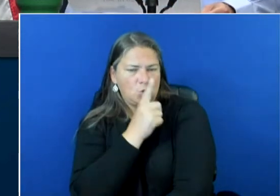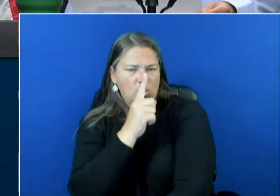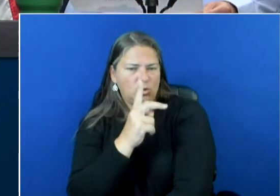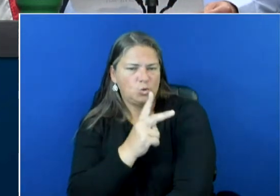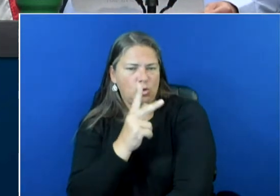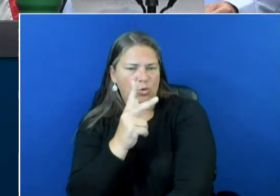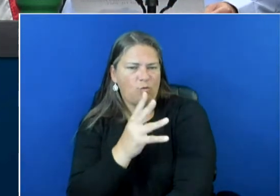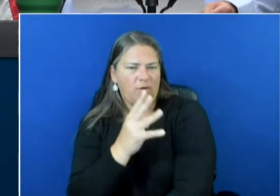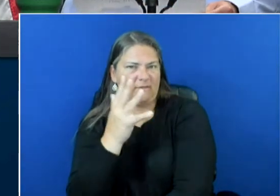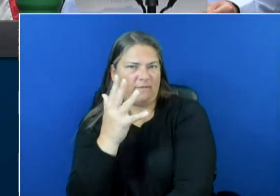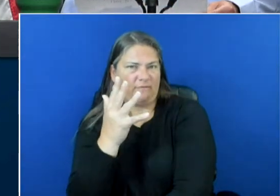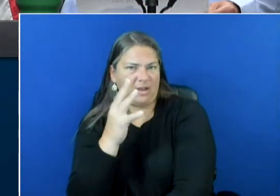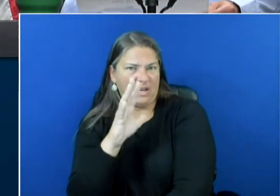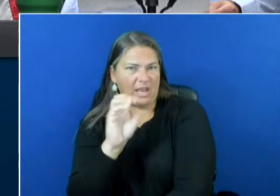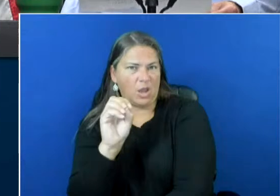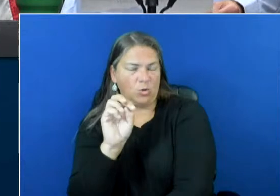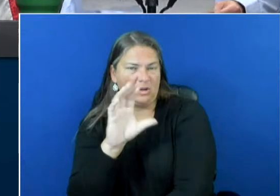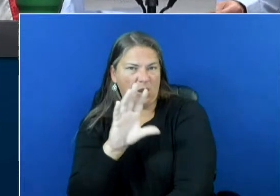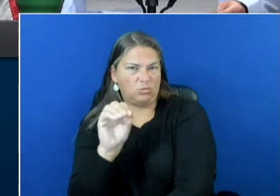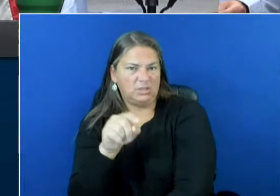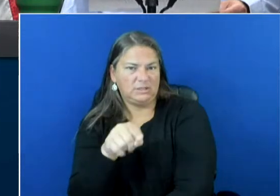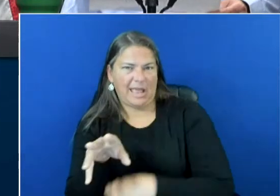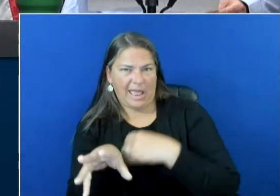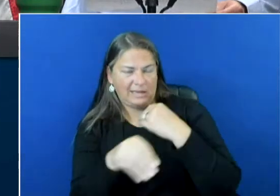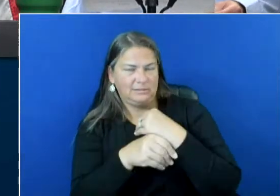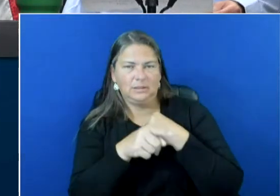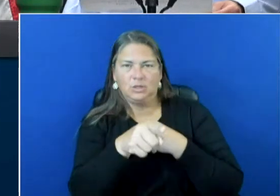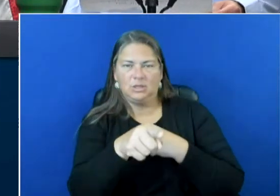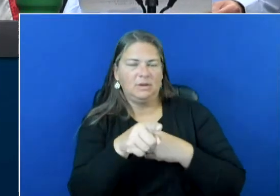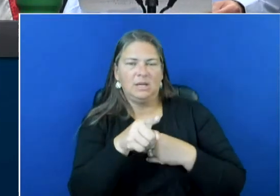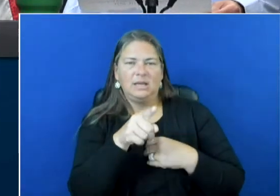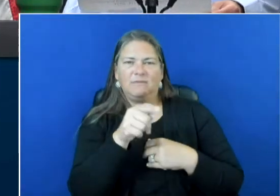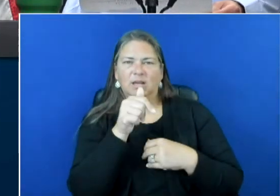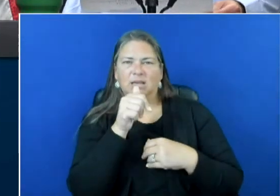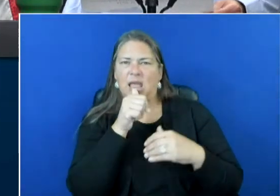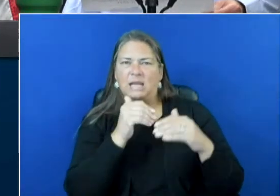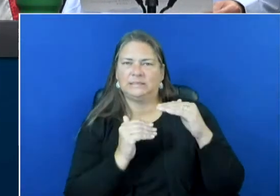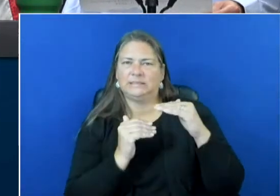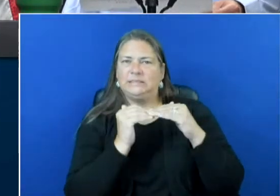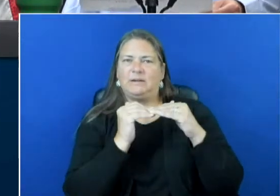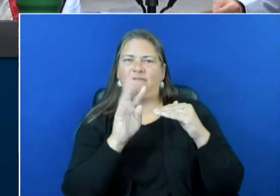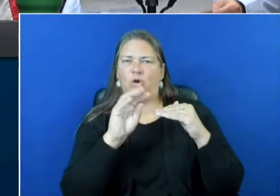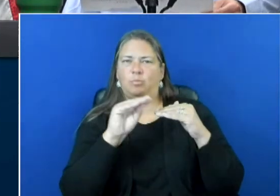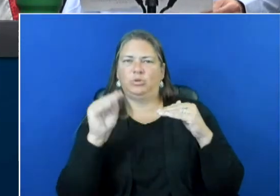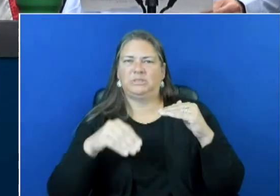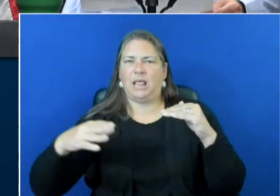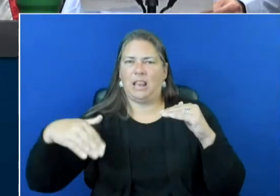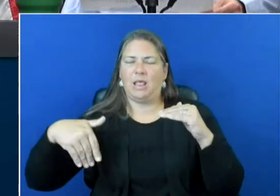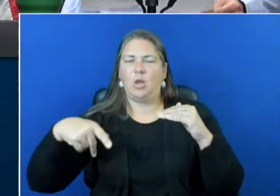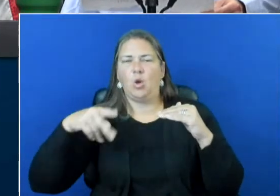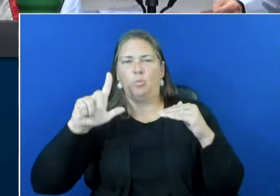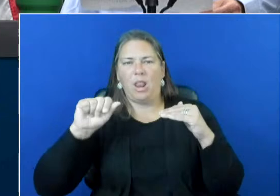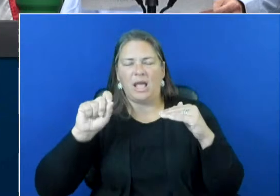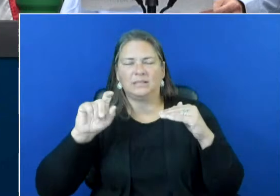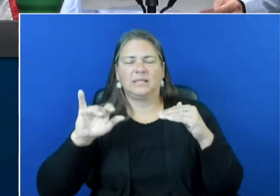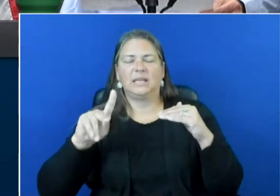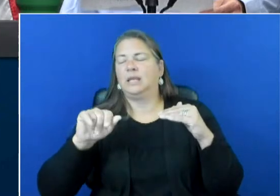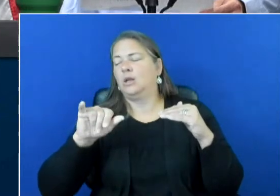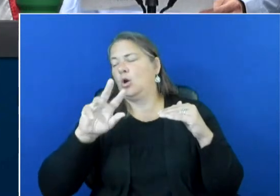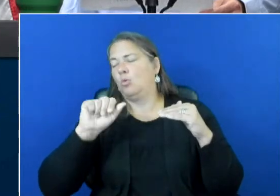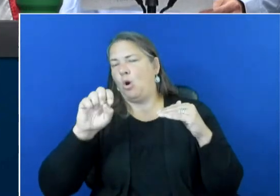counties added to this list that hadn't reached the 40% mark yet. That's Pulaski, Warren,